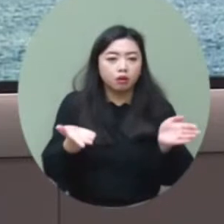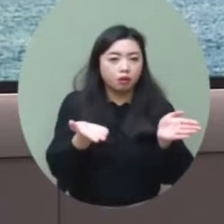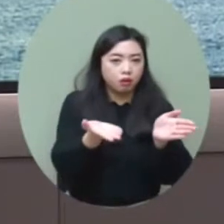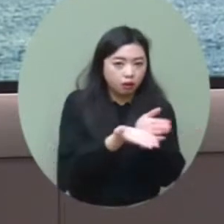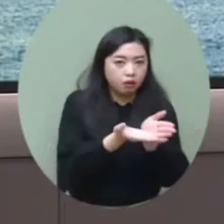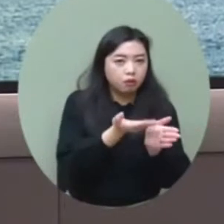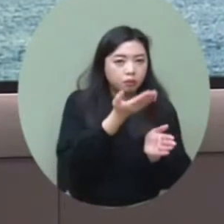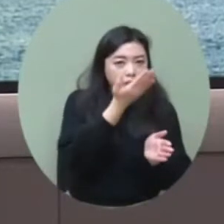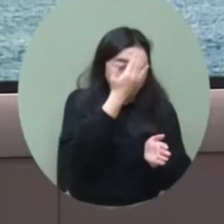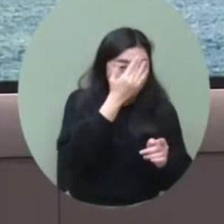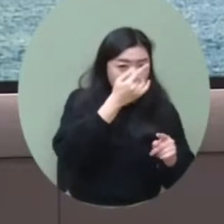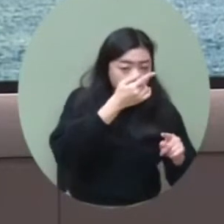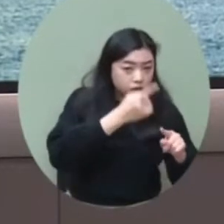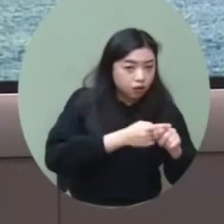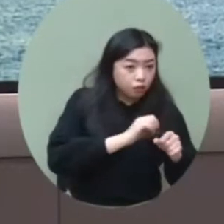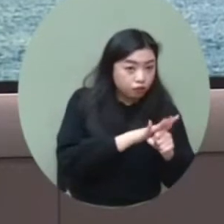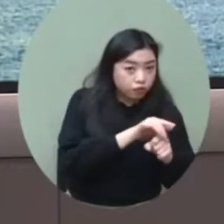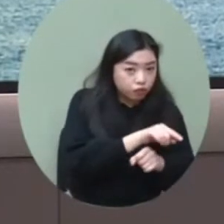criteria set by